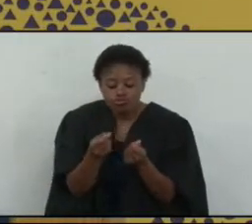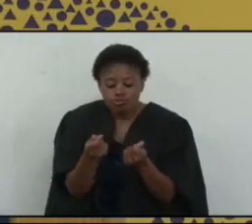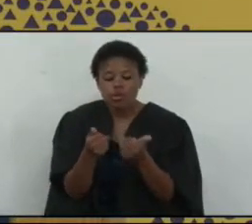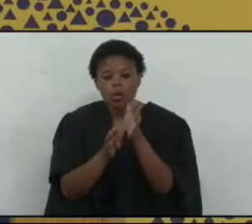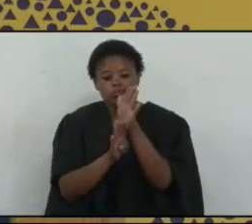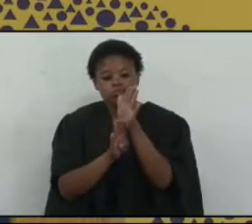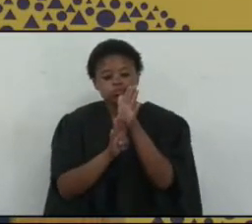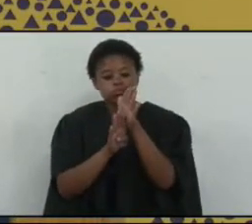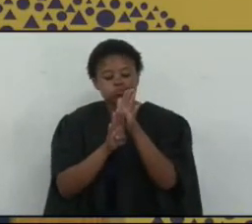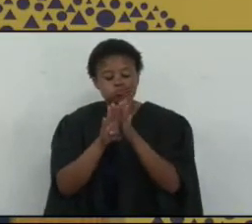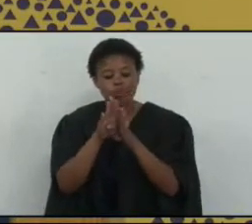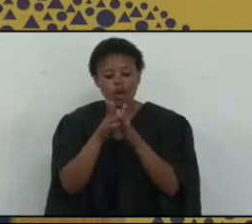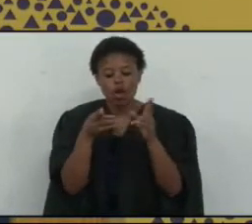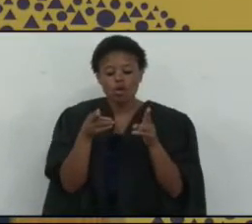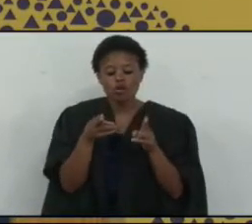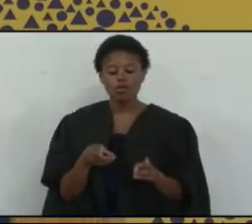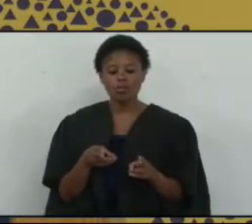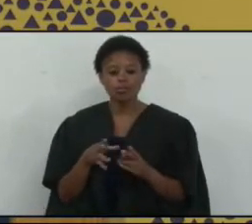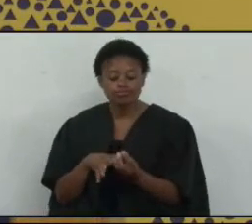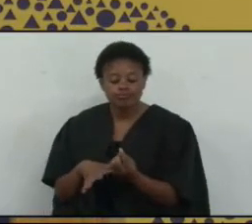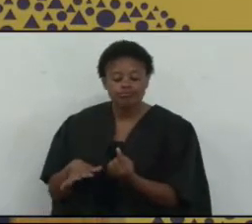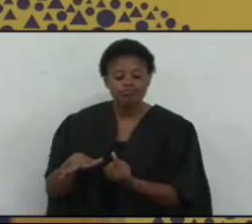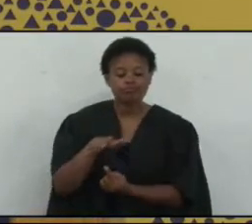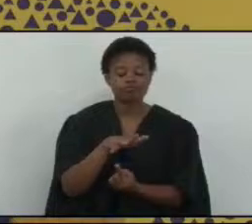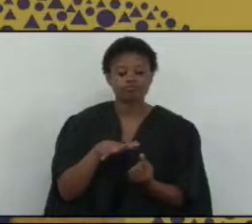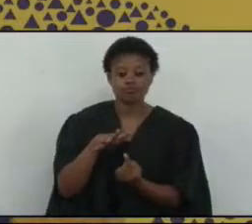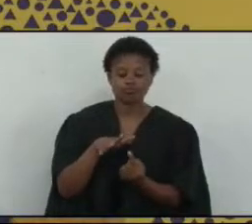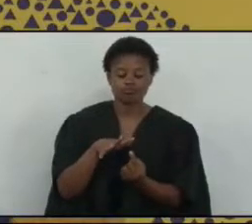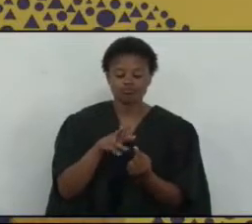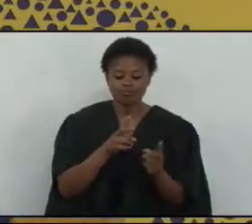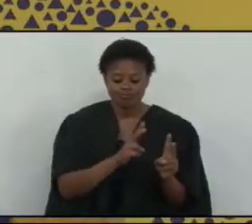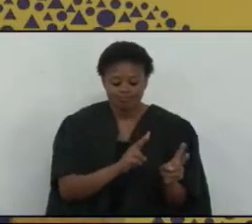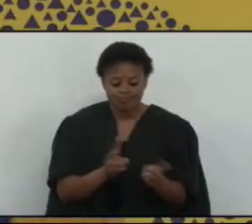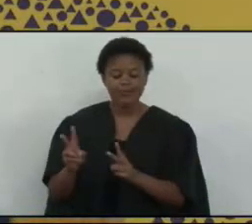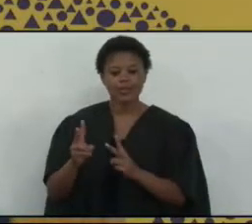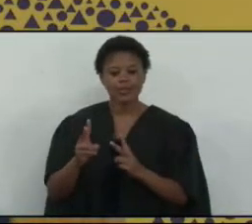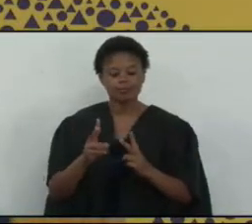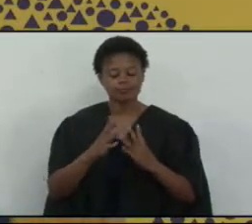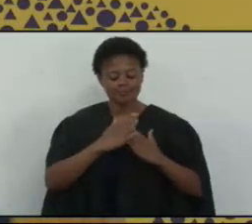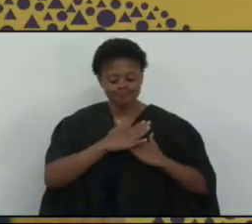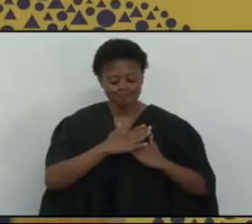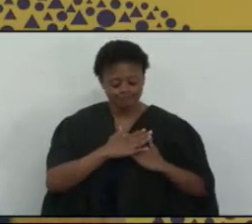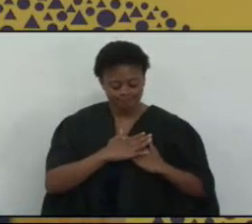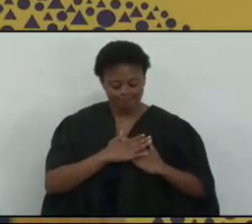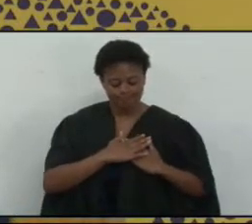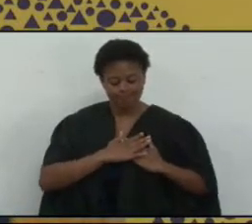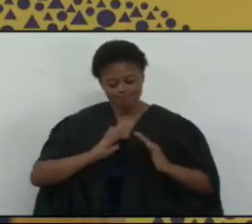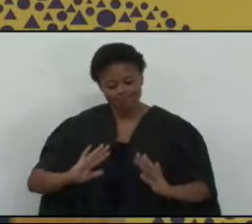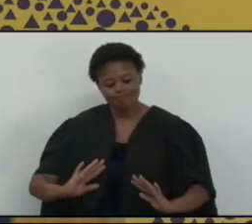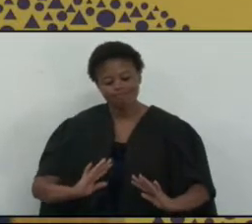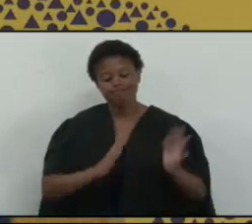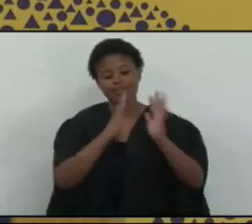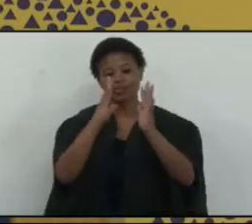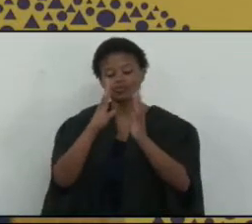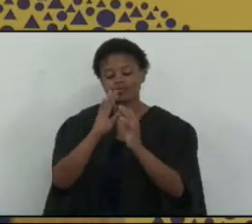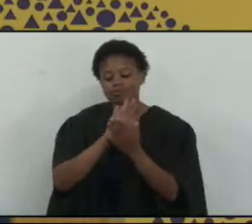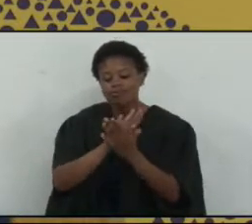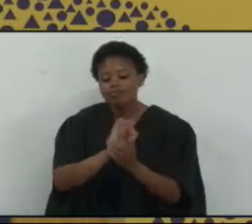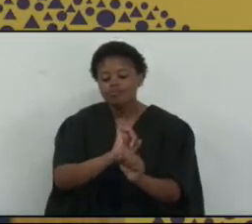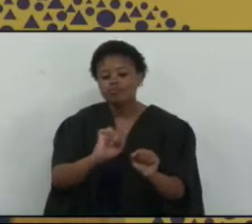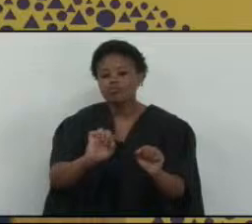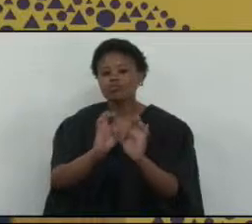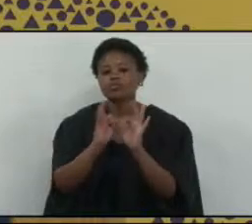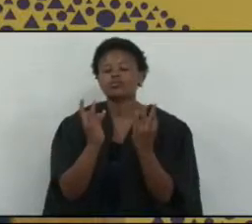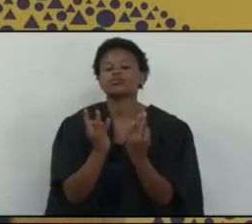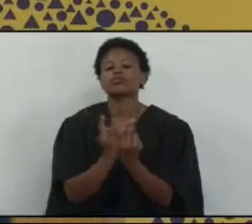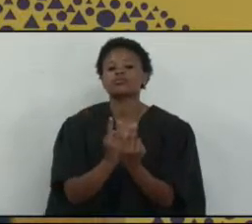the human condition. Once again, my heartfelt congratulations to you and your families,